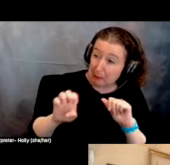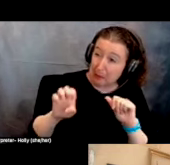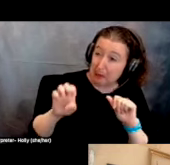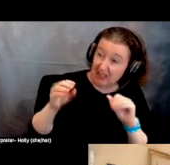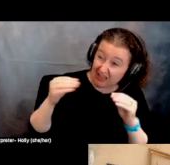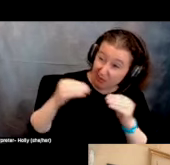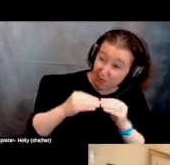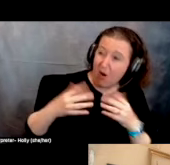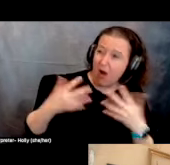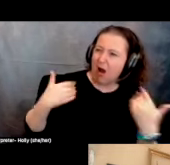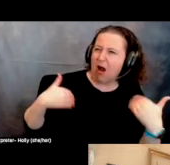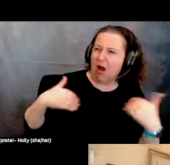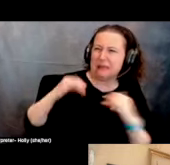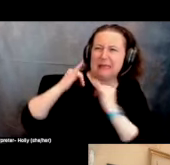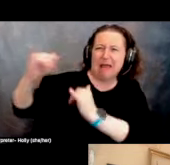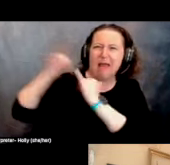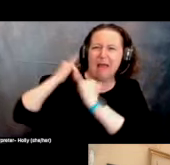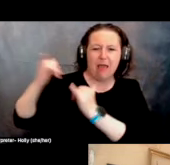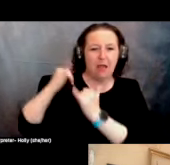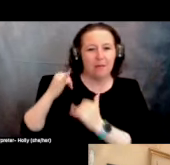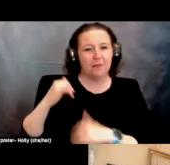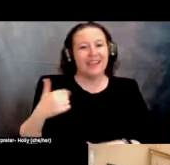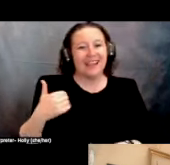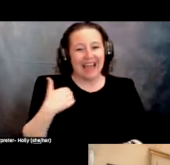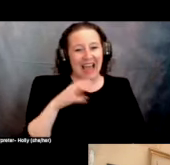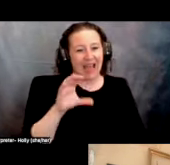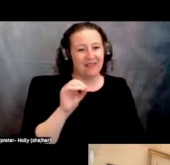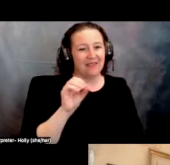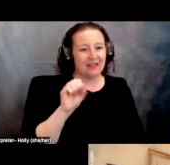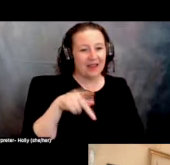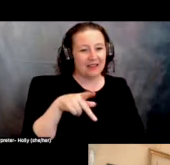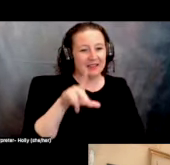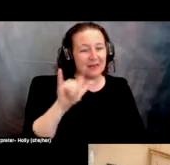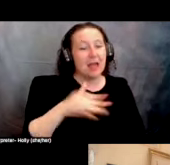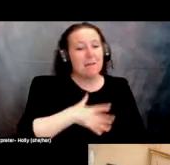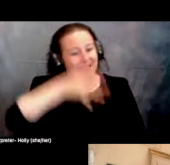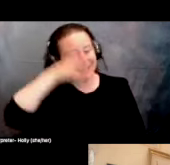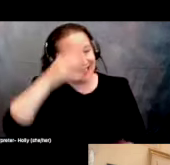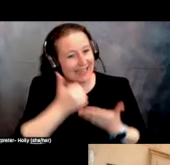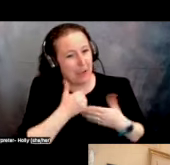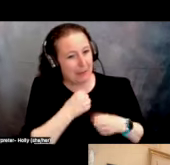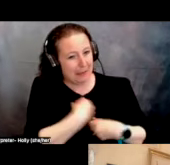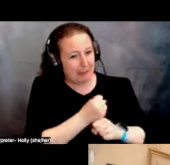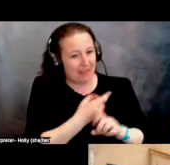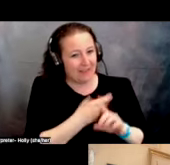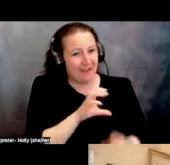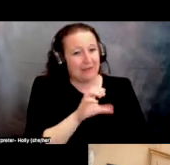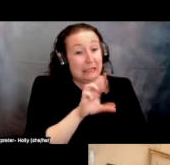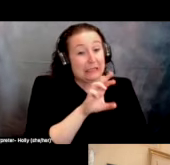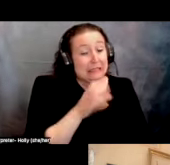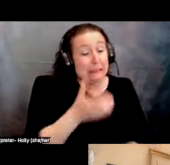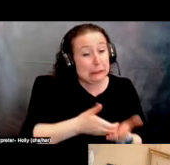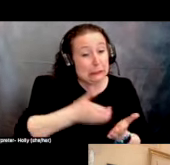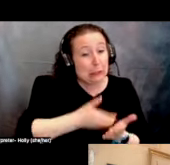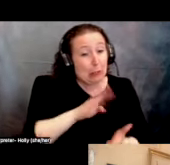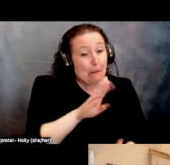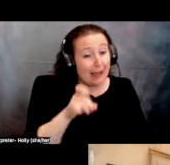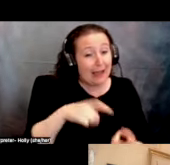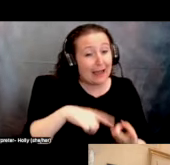so I love Wonder Woman. I even have a cosplay costume my father helped me make out of cereal boxes, sponge paint, and